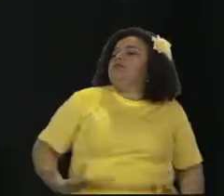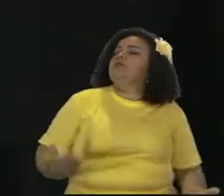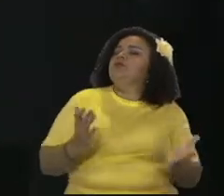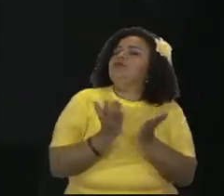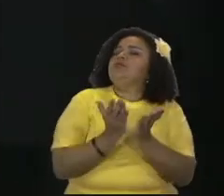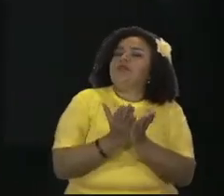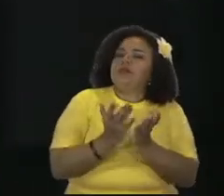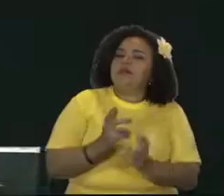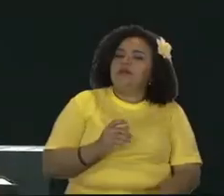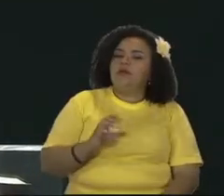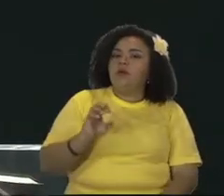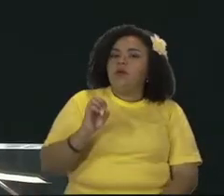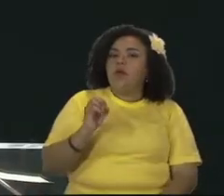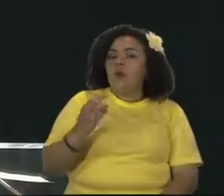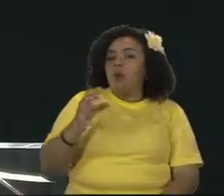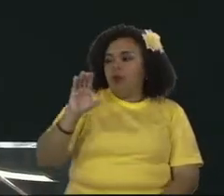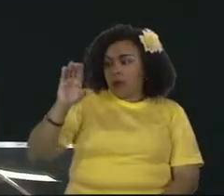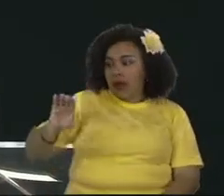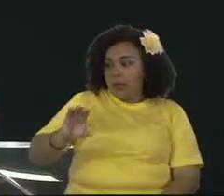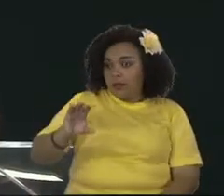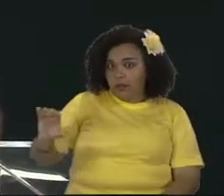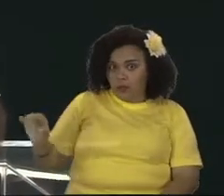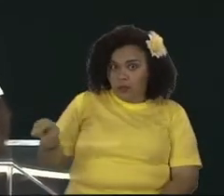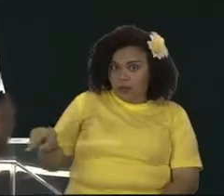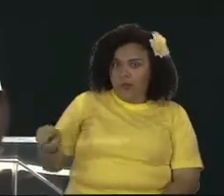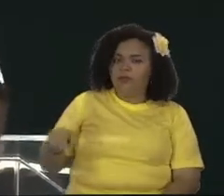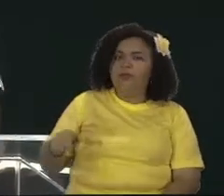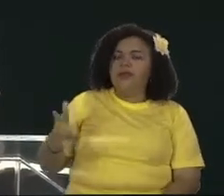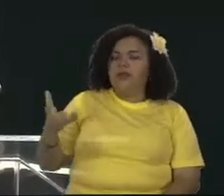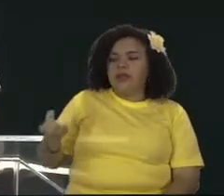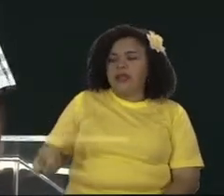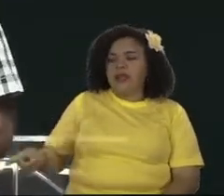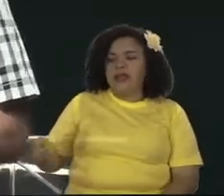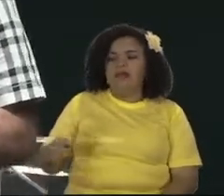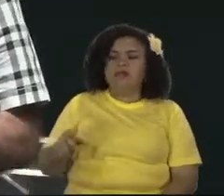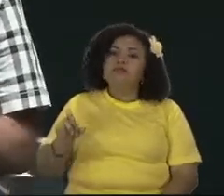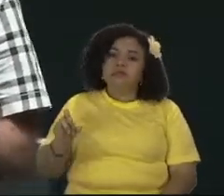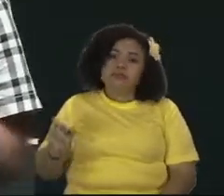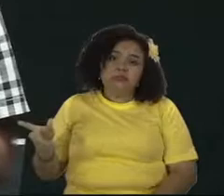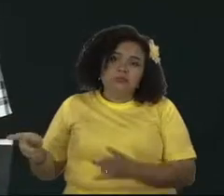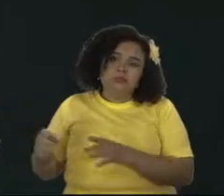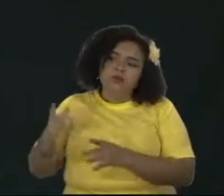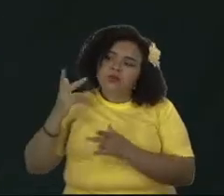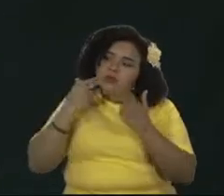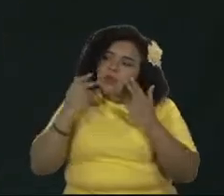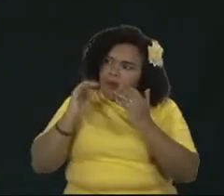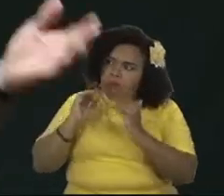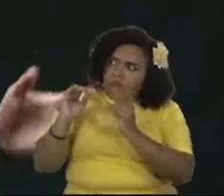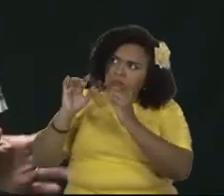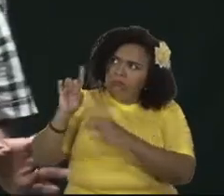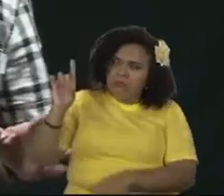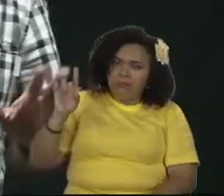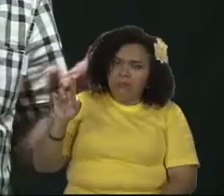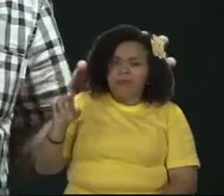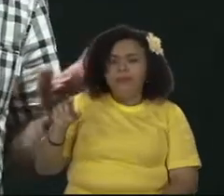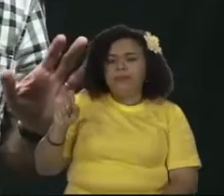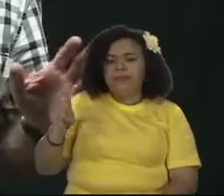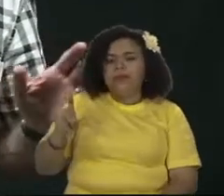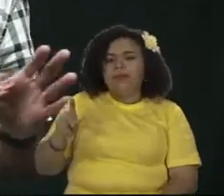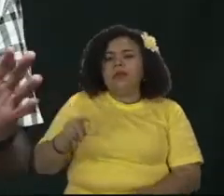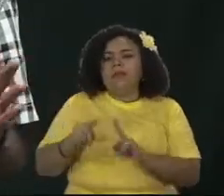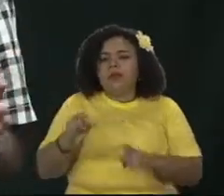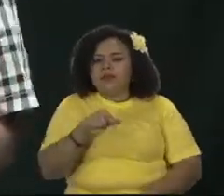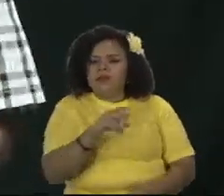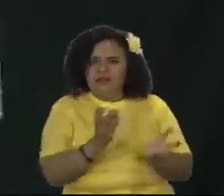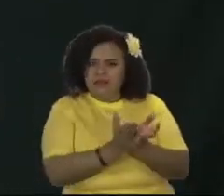were Catholic or from the devil. And to those who believed in Christ,